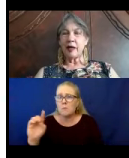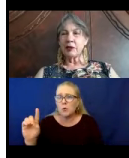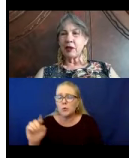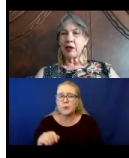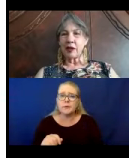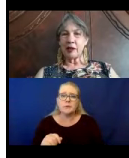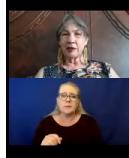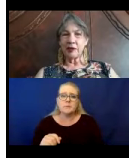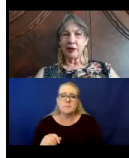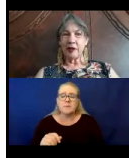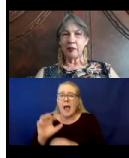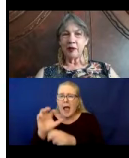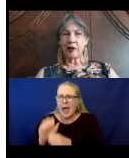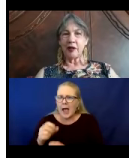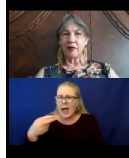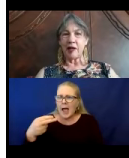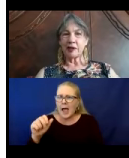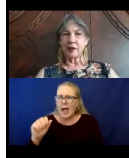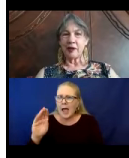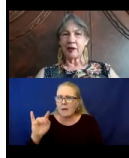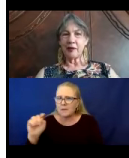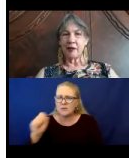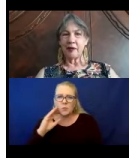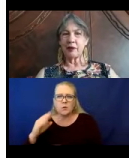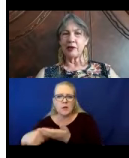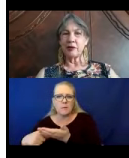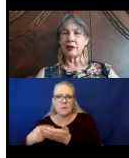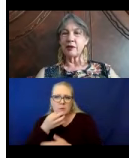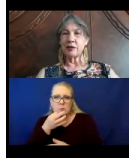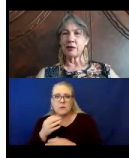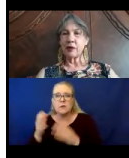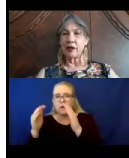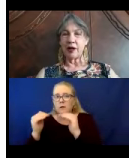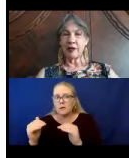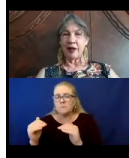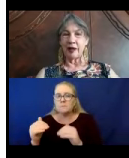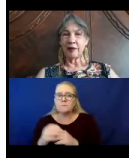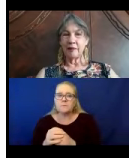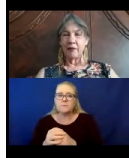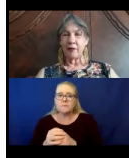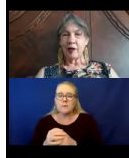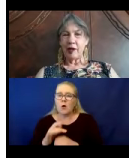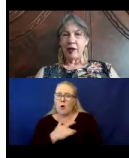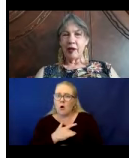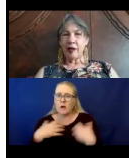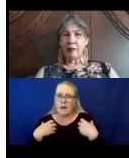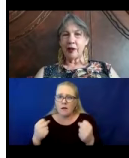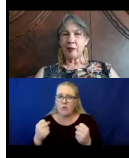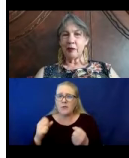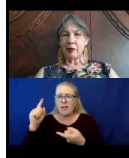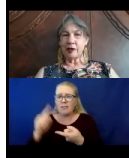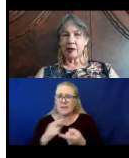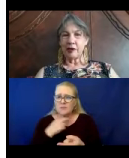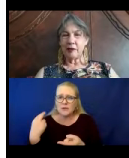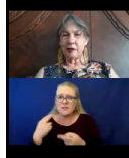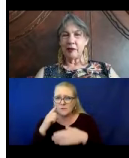These habits that I'll talk about shortly help with cardiovascular health and decrease your risk of stroke and heart attack. They help with high